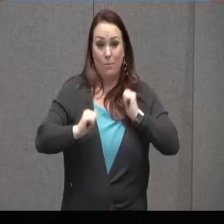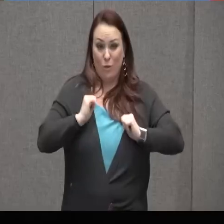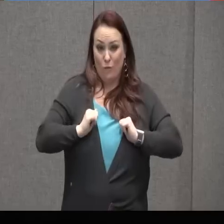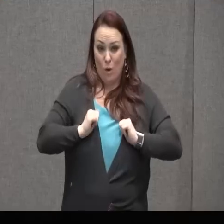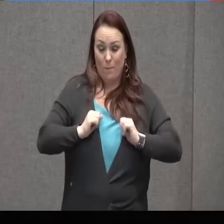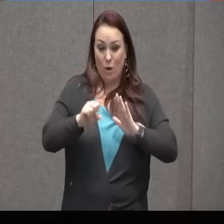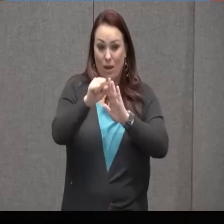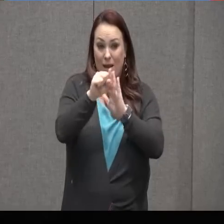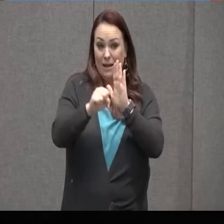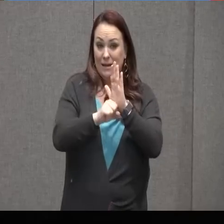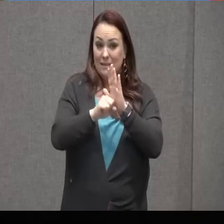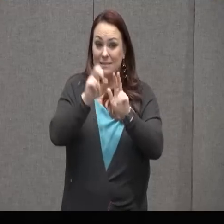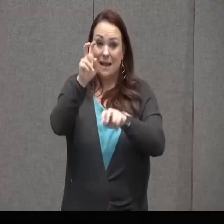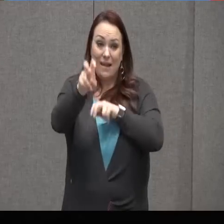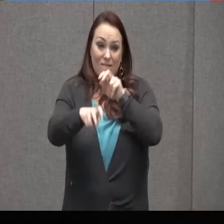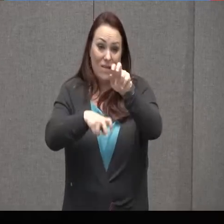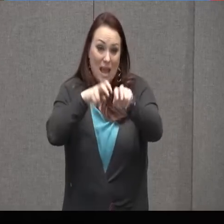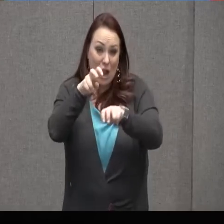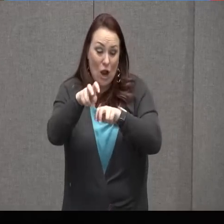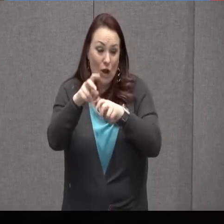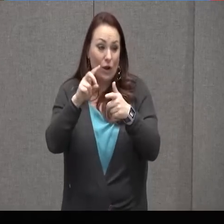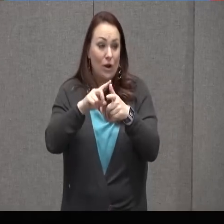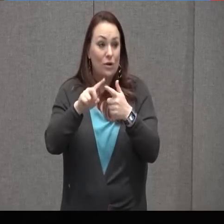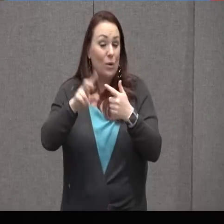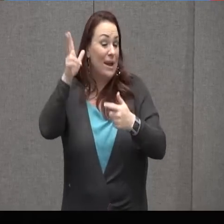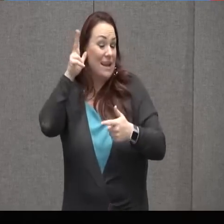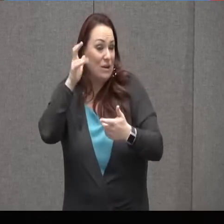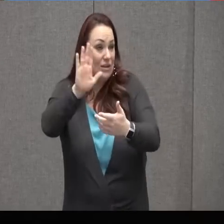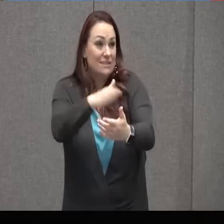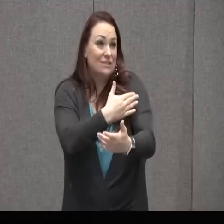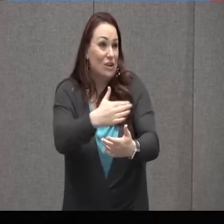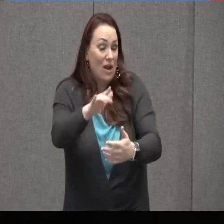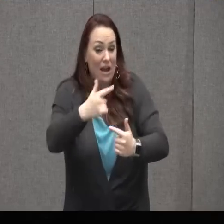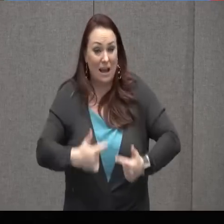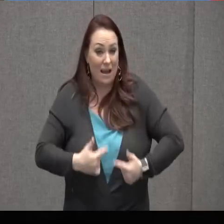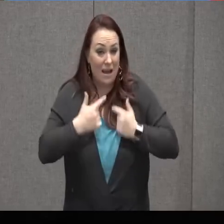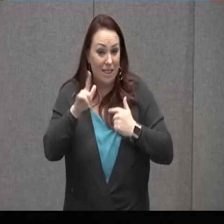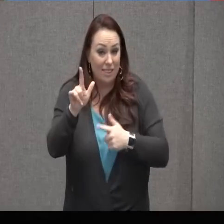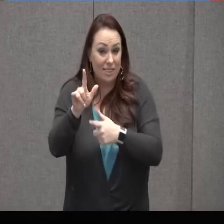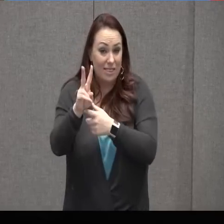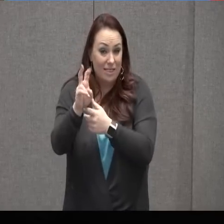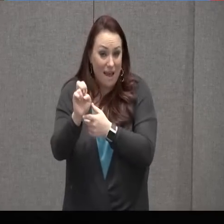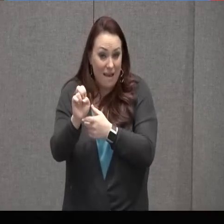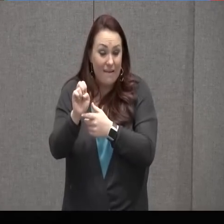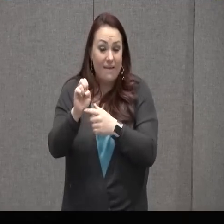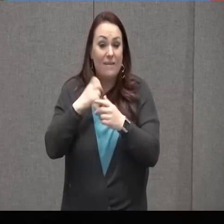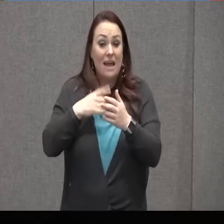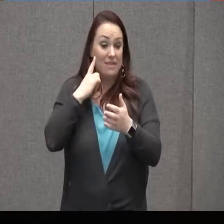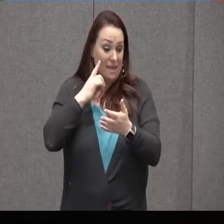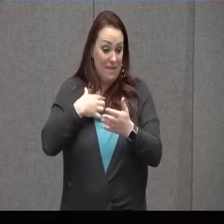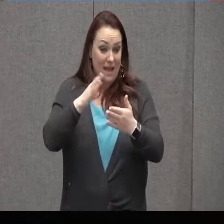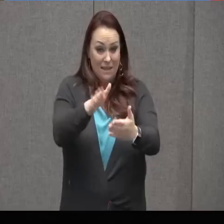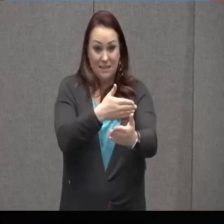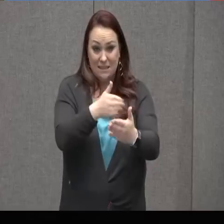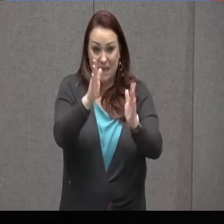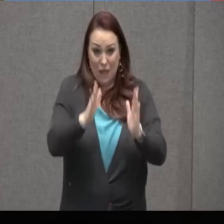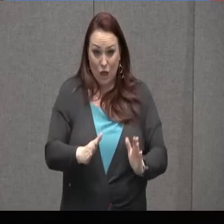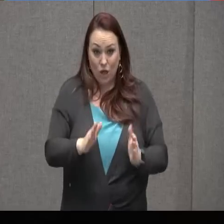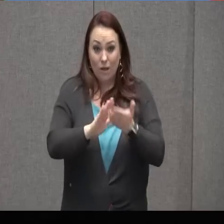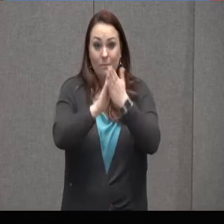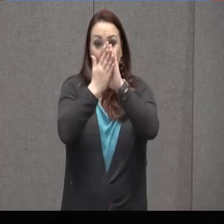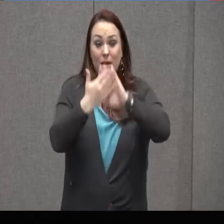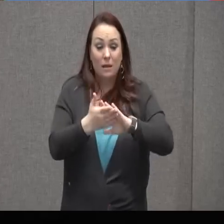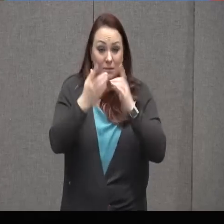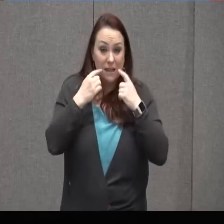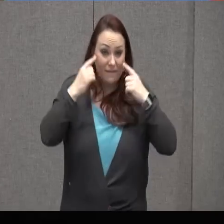maybe a song that you hear live, and then that artist, that singer, that musician becomes more